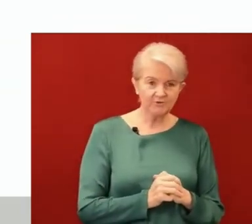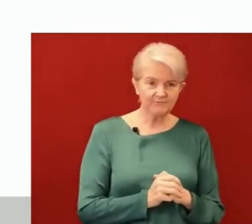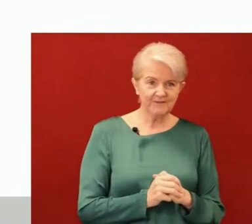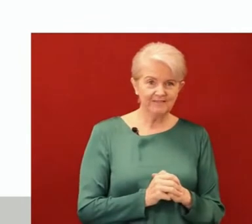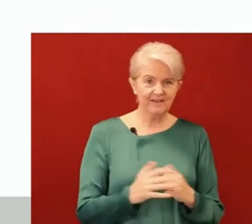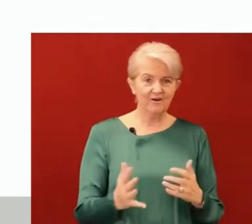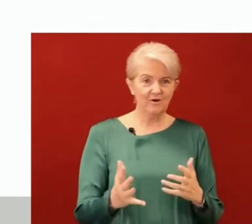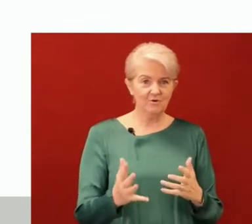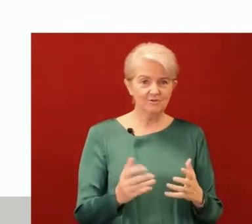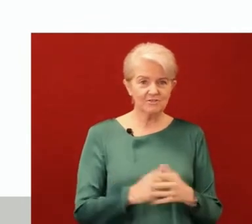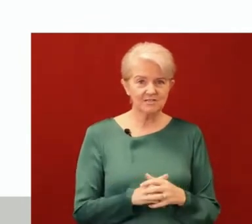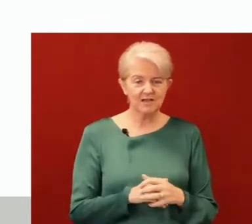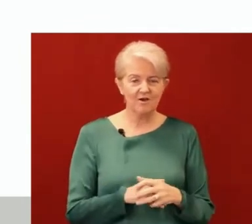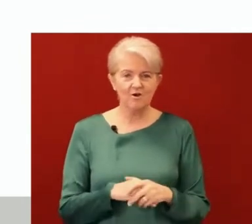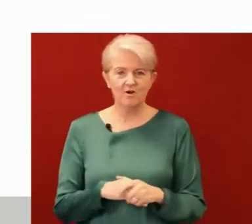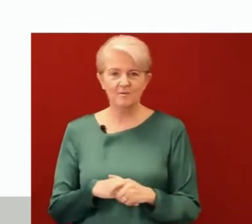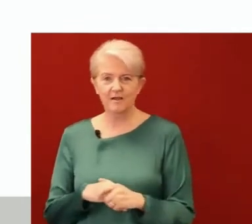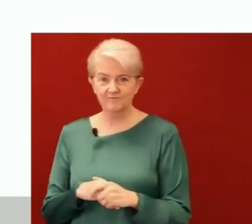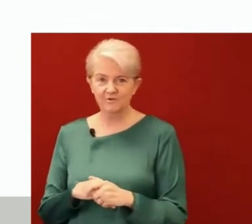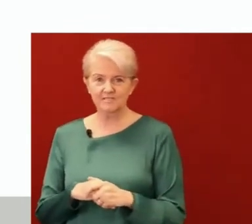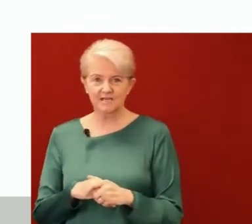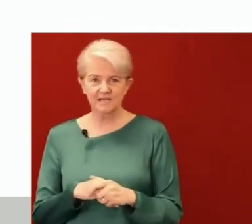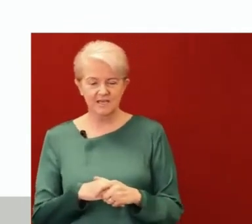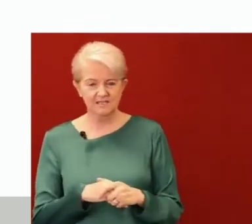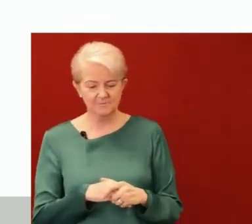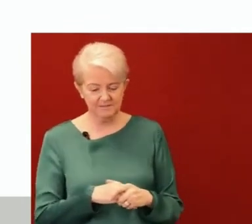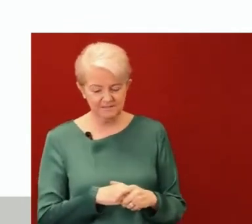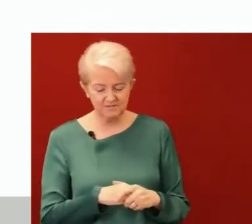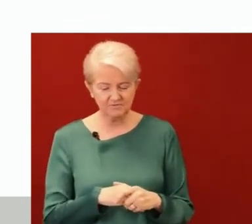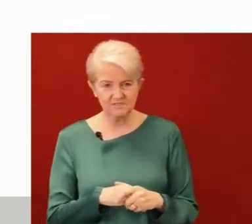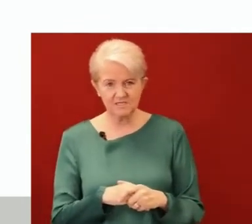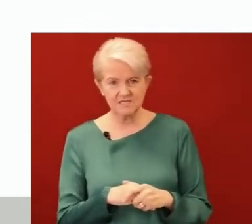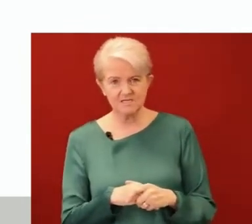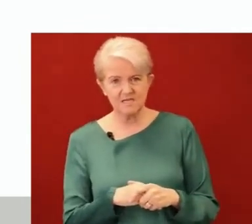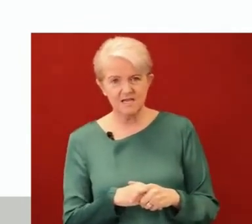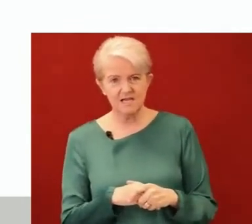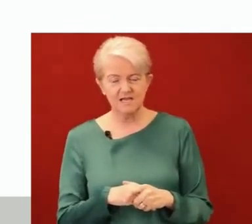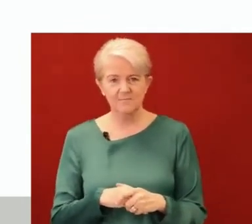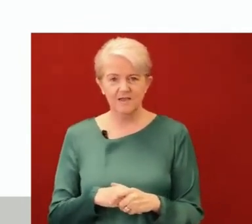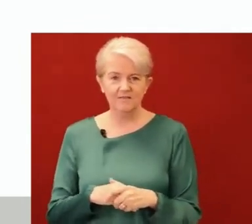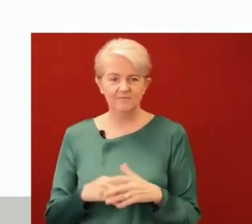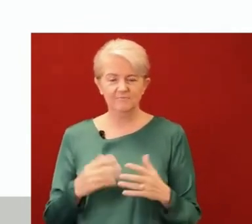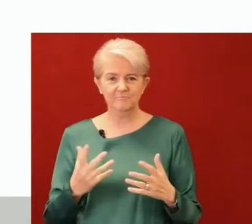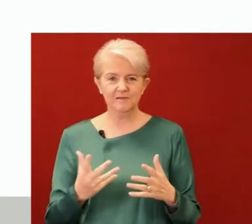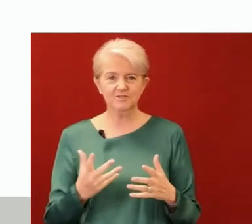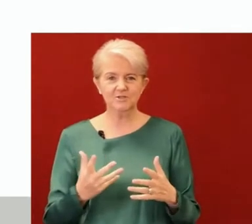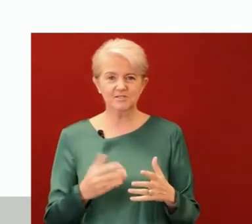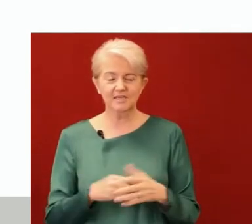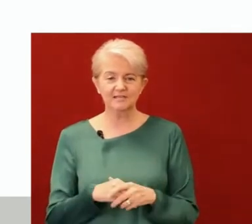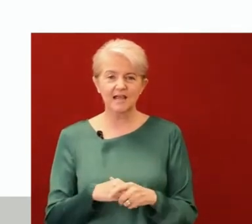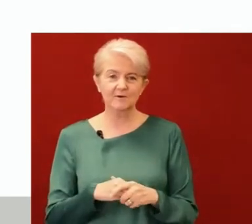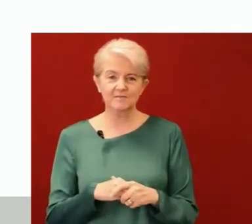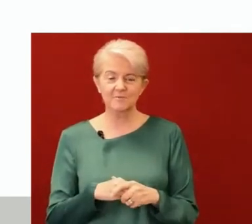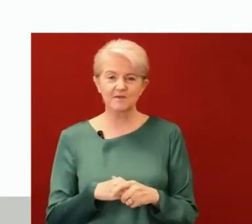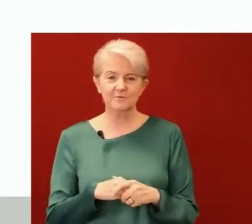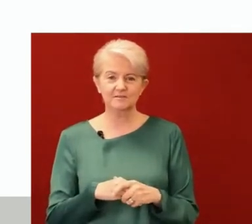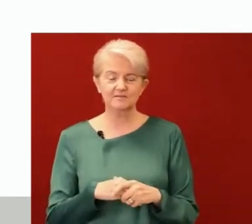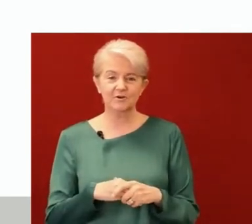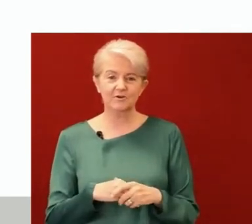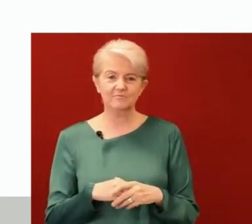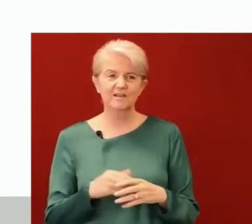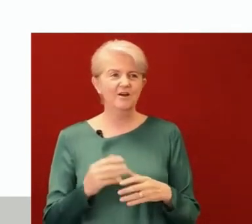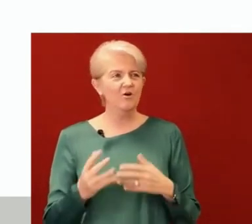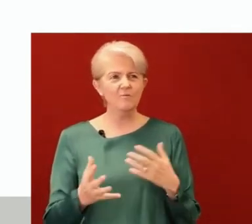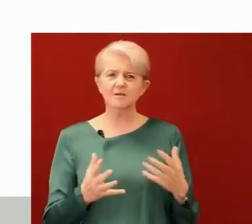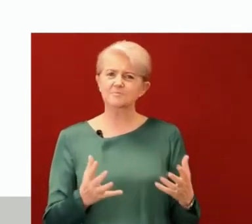So there I was on my first day as a police officer. And the picture you're seeing now is me with,